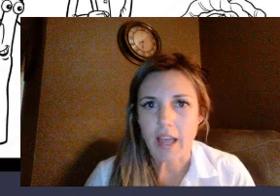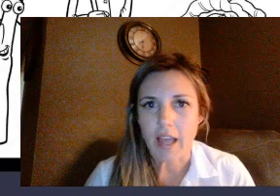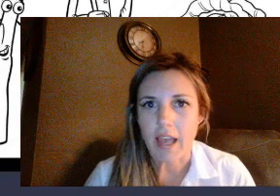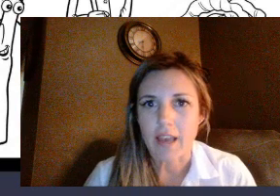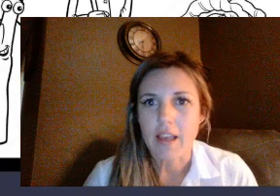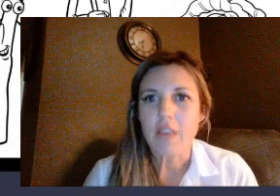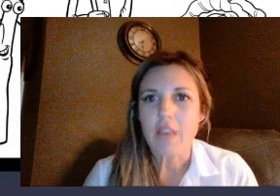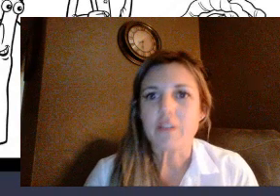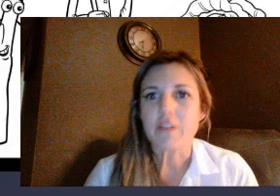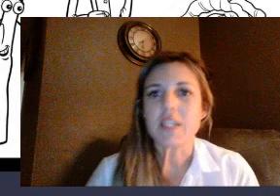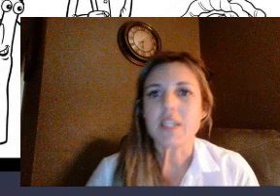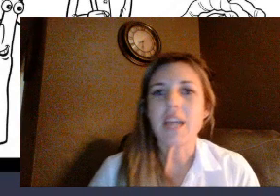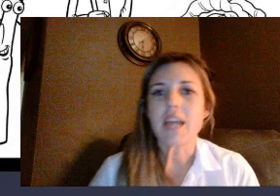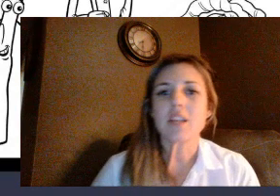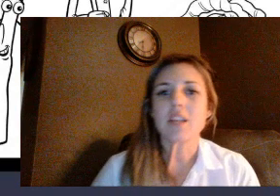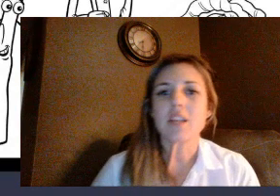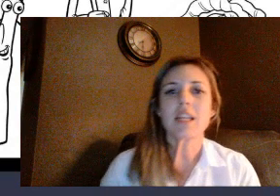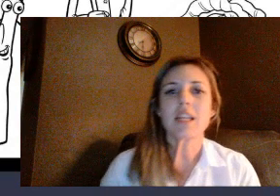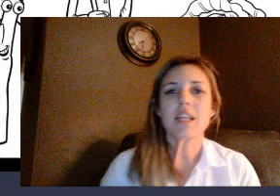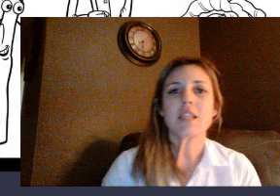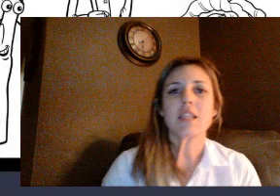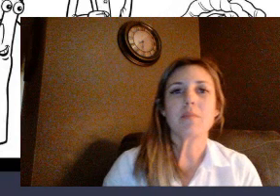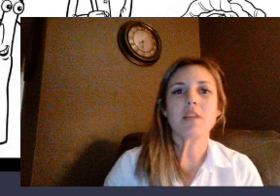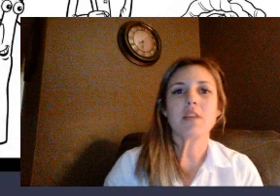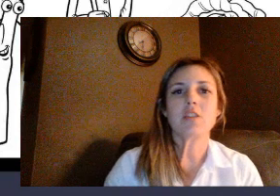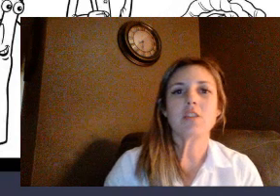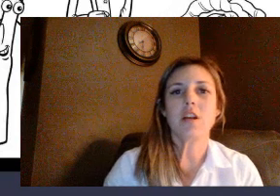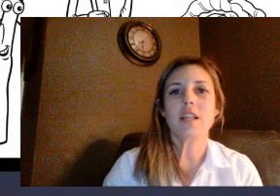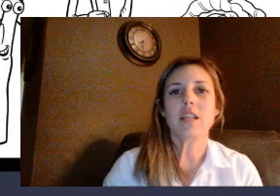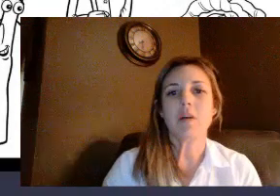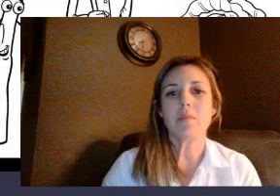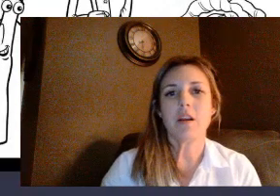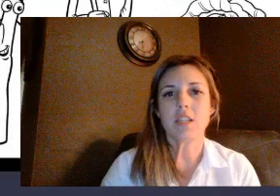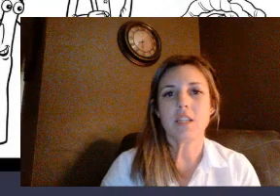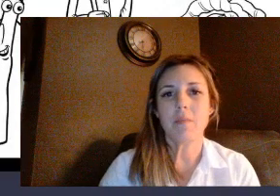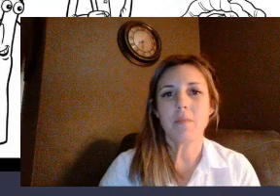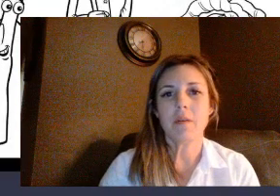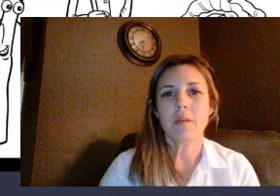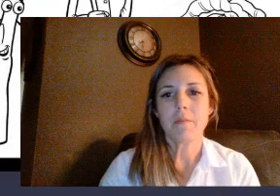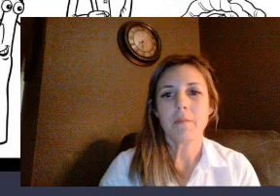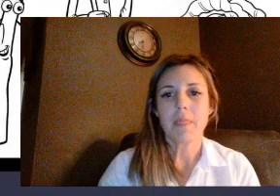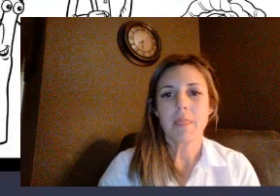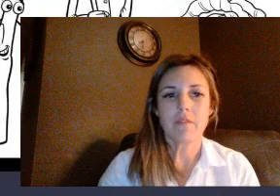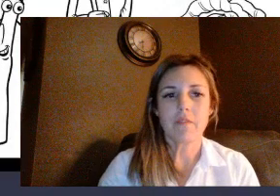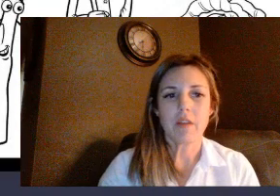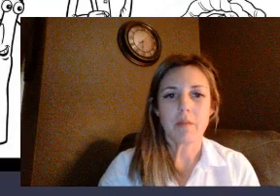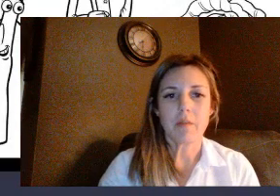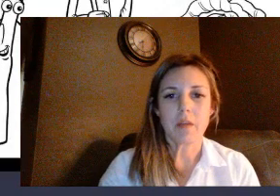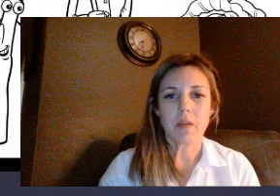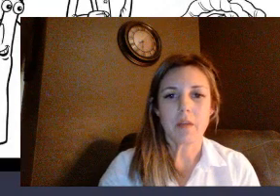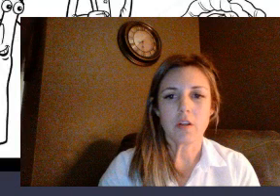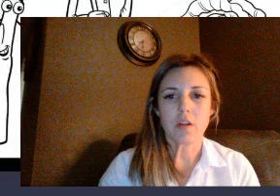my cursor, you'll see in the top left corner for the picture, here's the